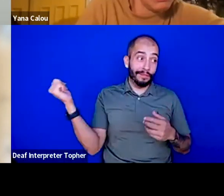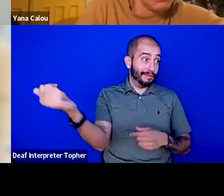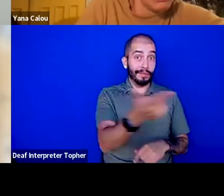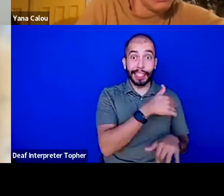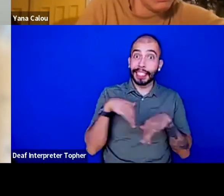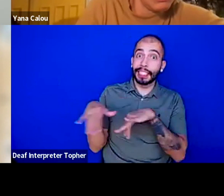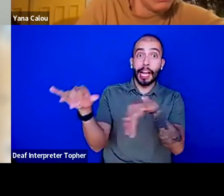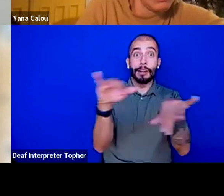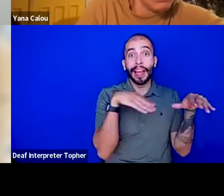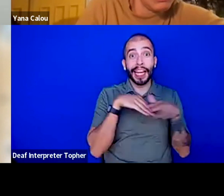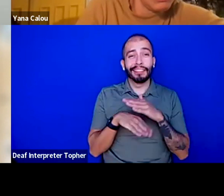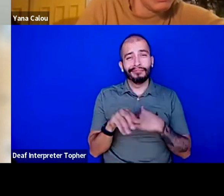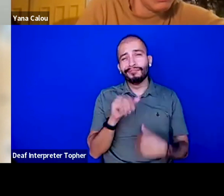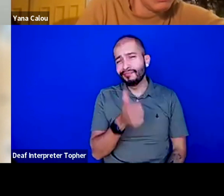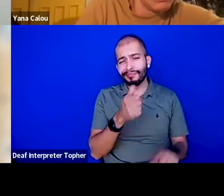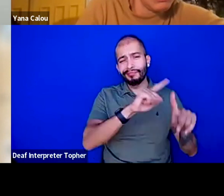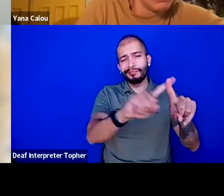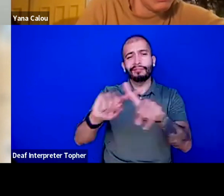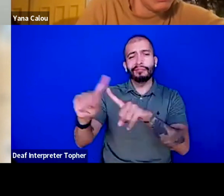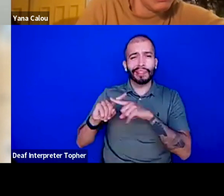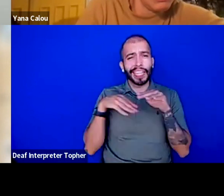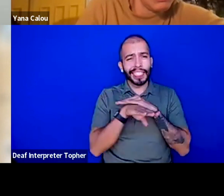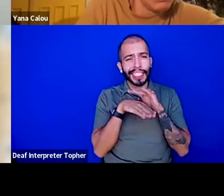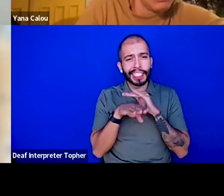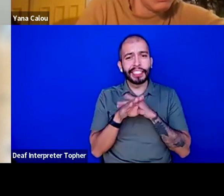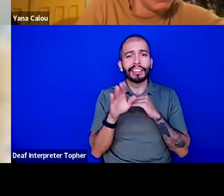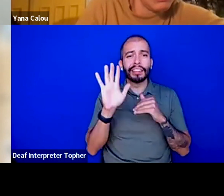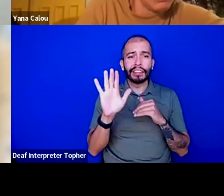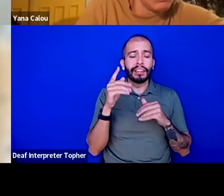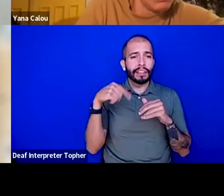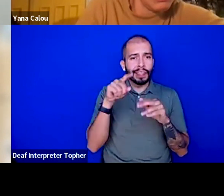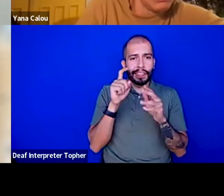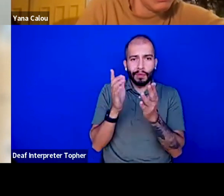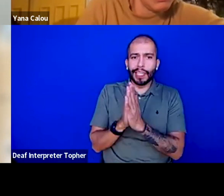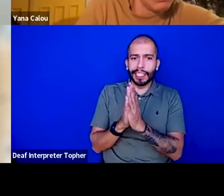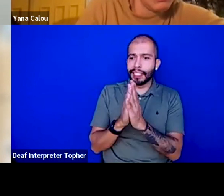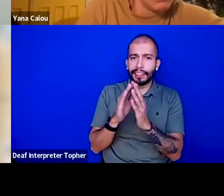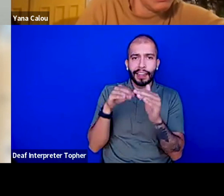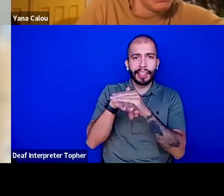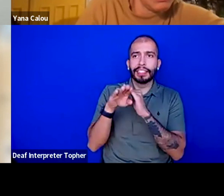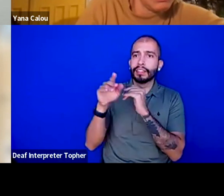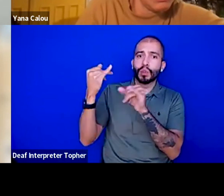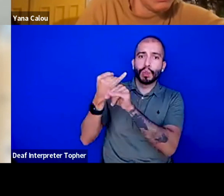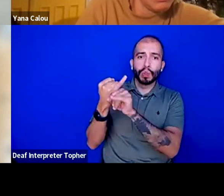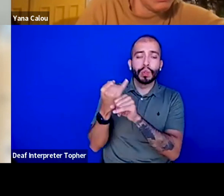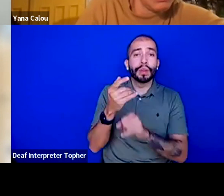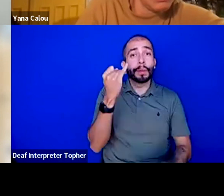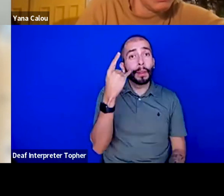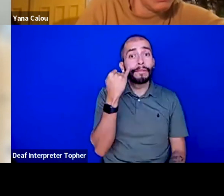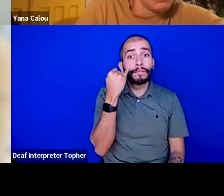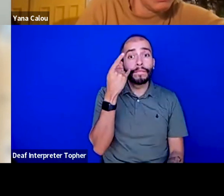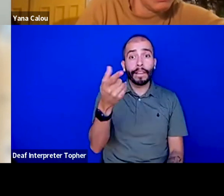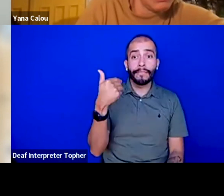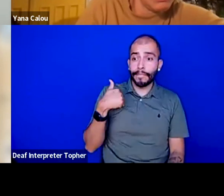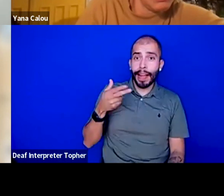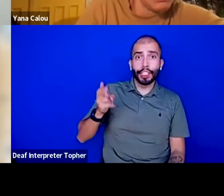from an institution, right? So if you have a history of being one of the people that Azza described